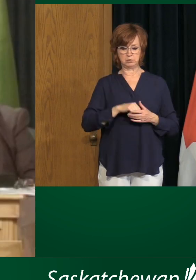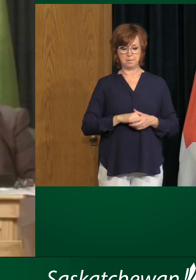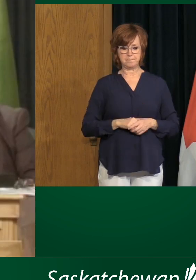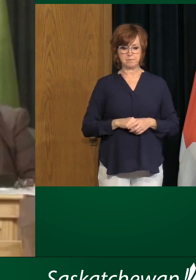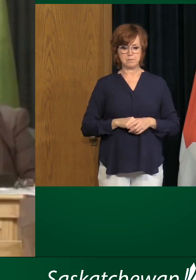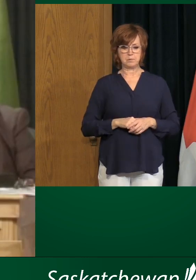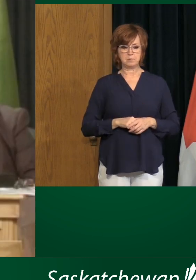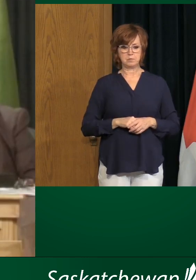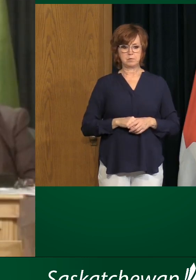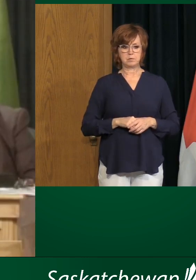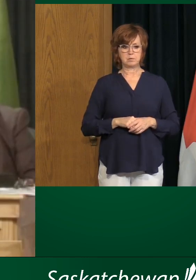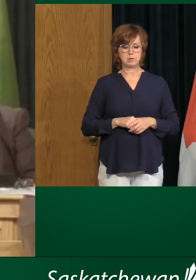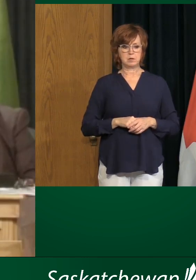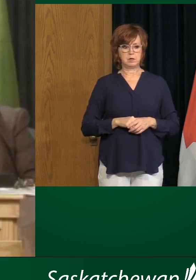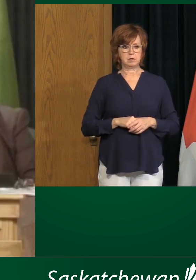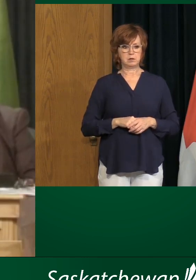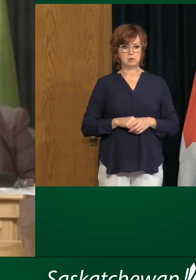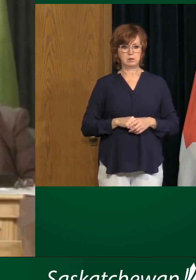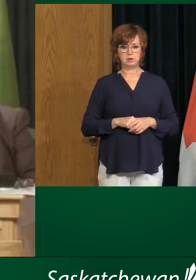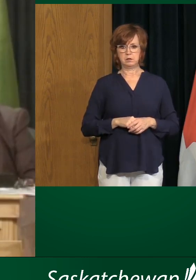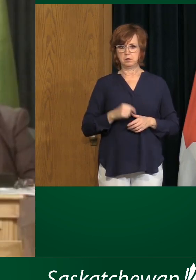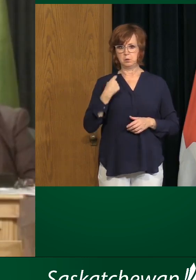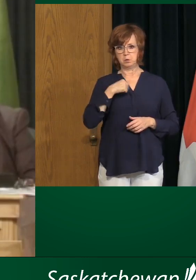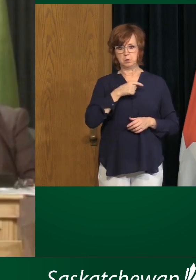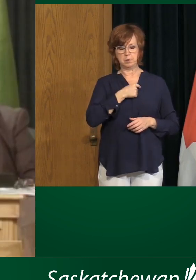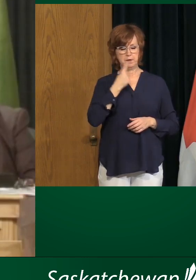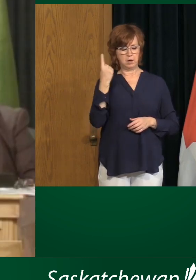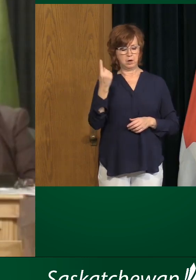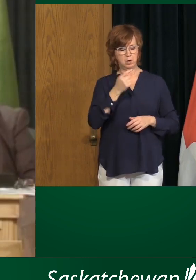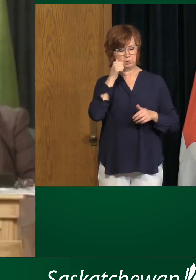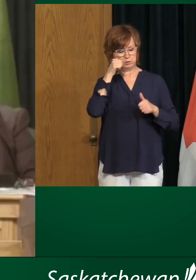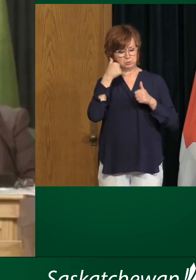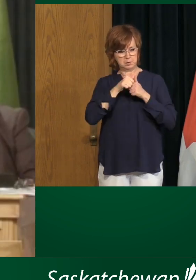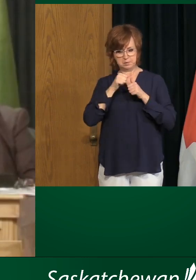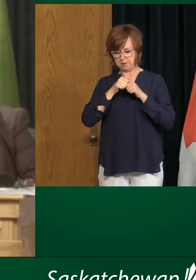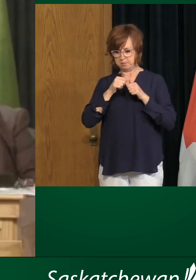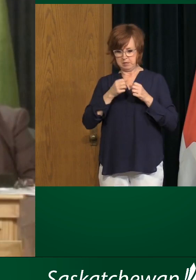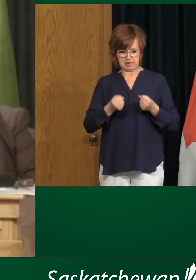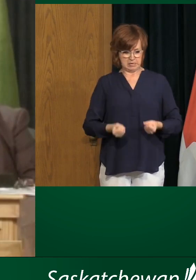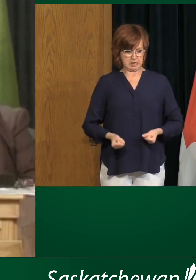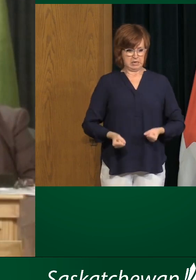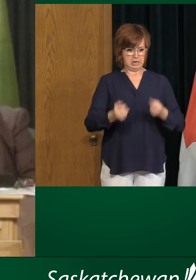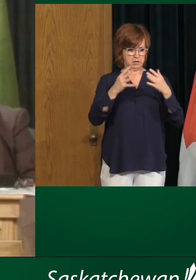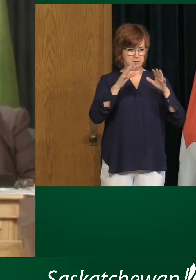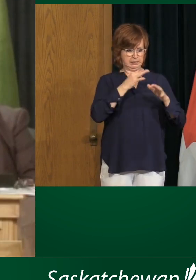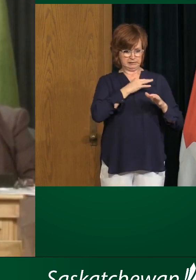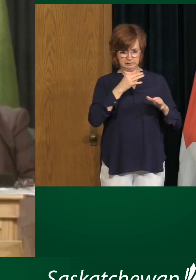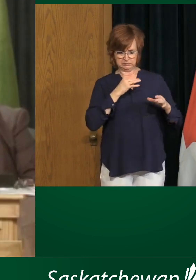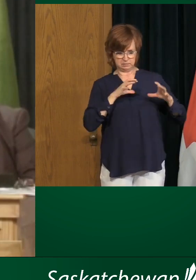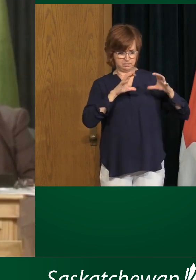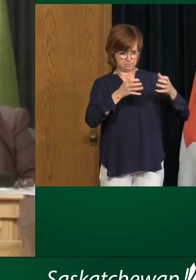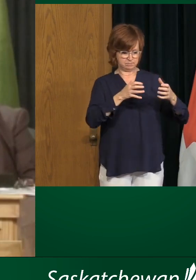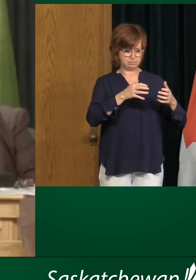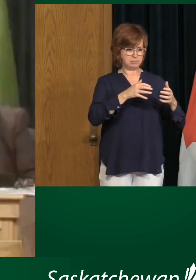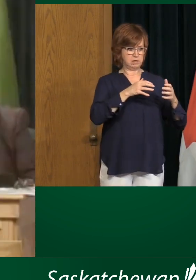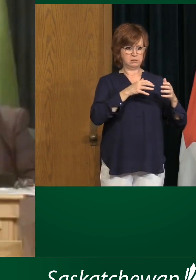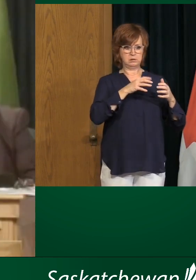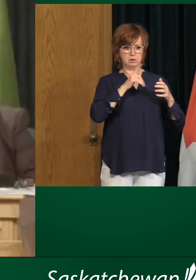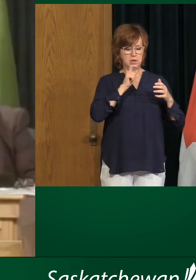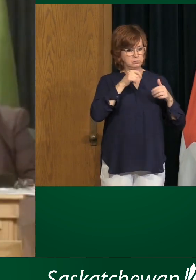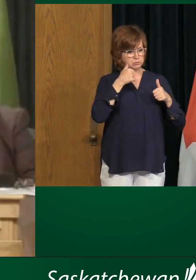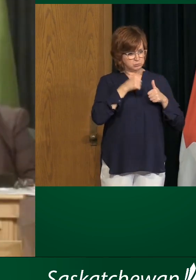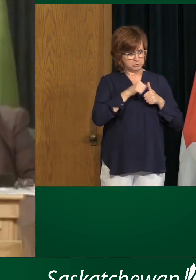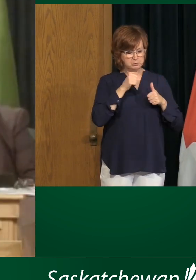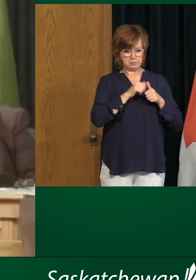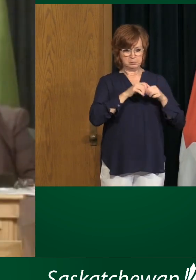surrounding areas has always been contemplated with respect to also supporting individuals who live in northern areas with respect